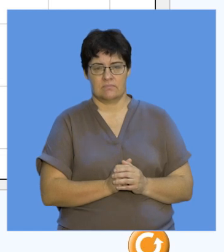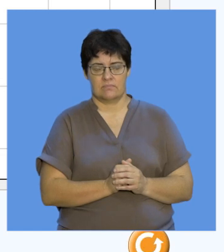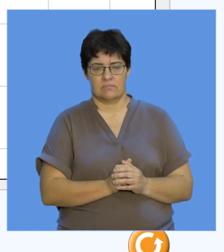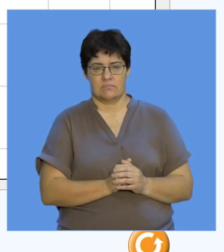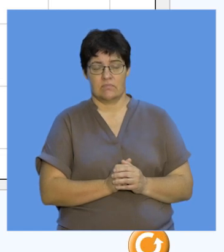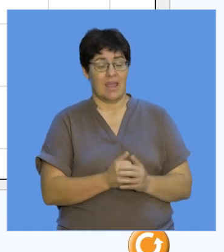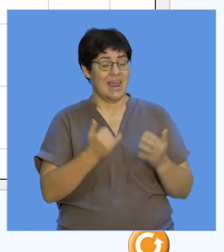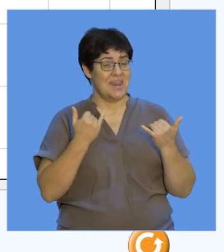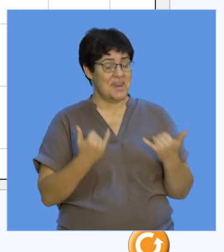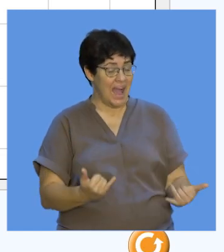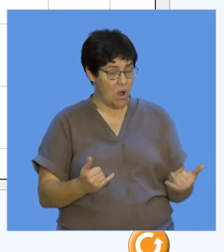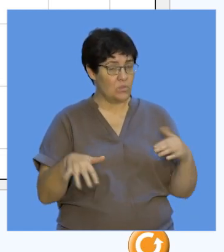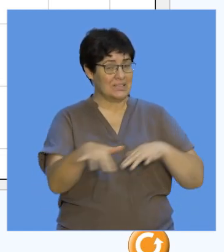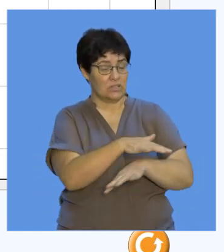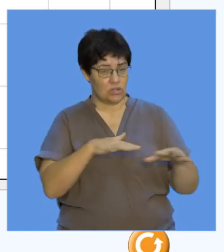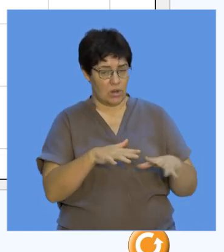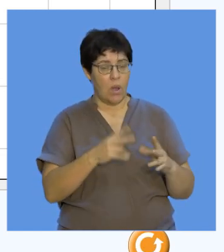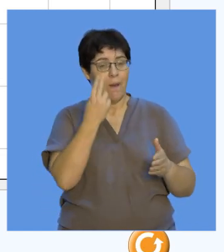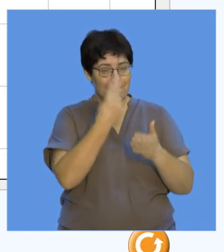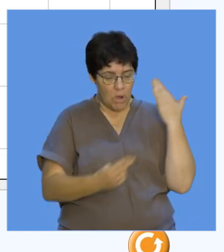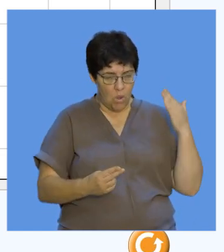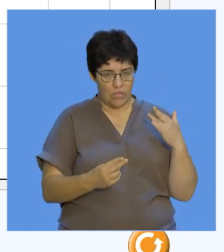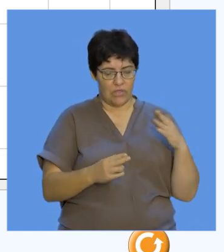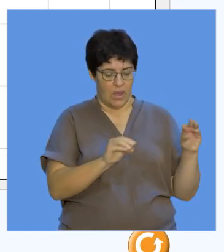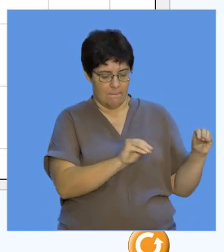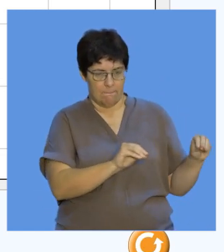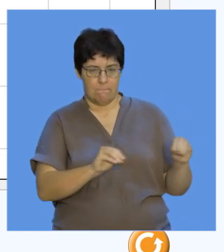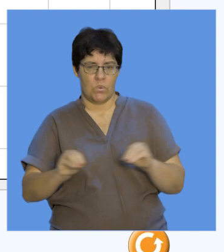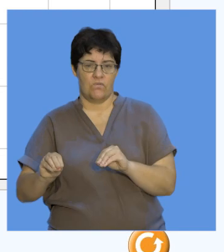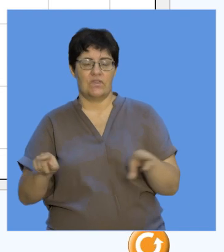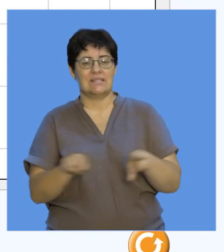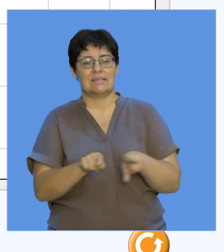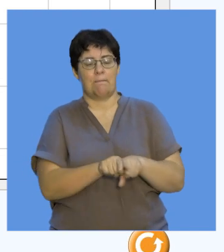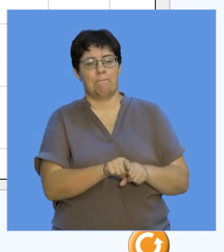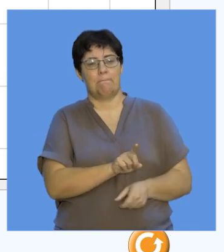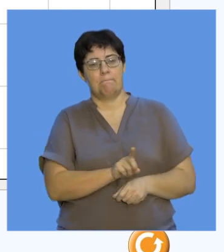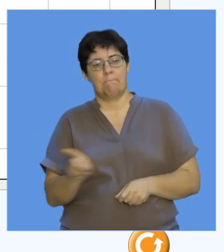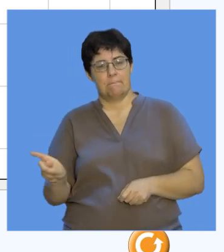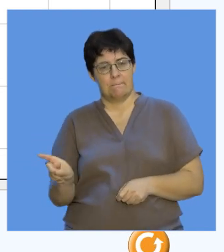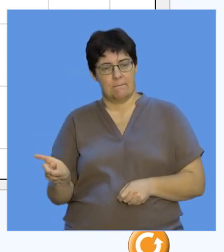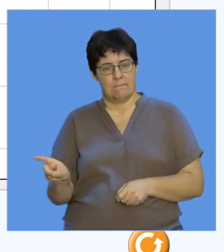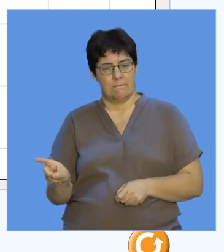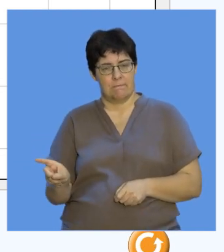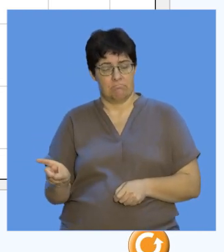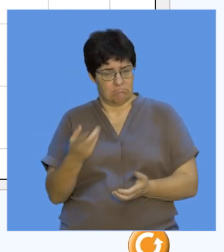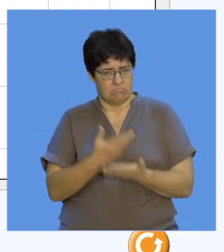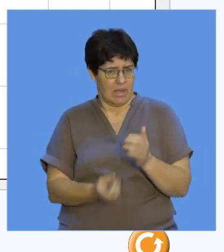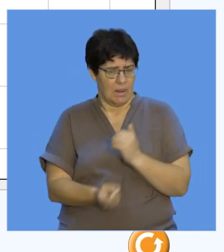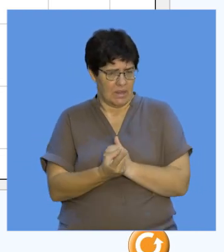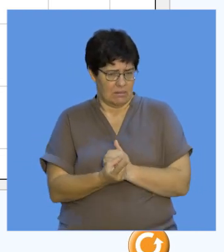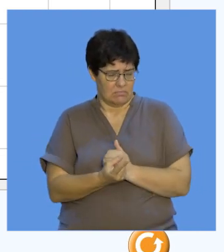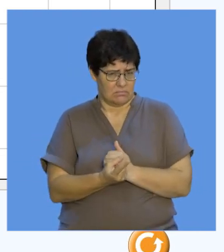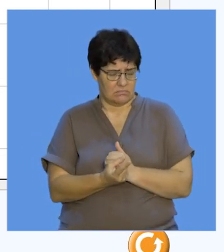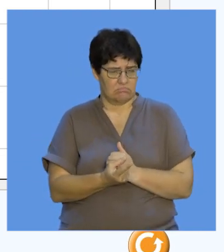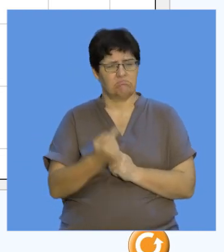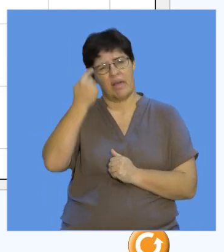We're now doing the situation where both objects are moving in the same direction. This can happen. You know that. So if we think